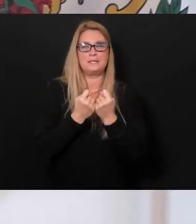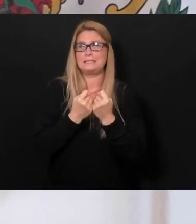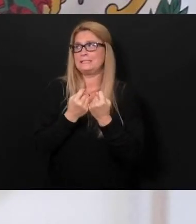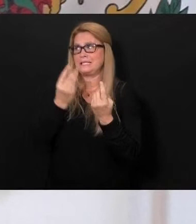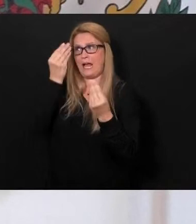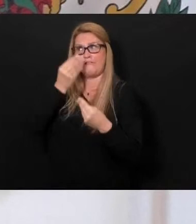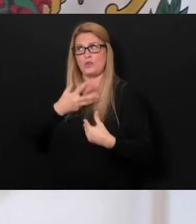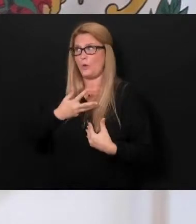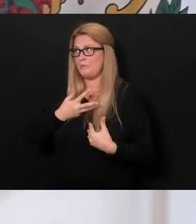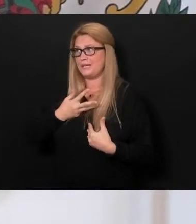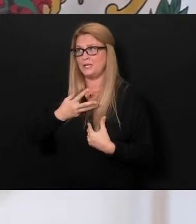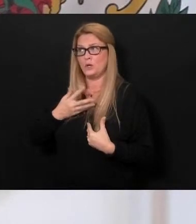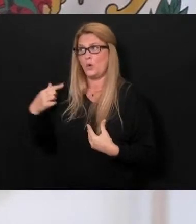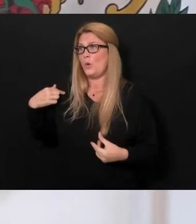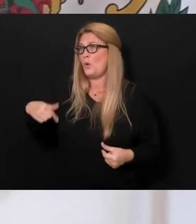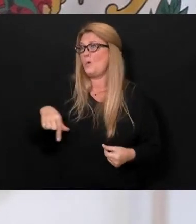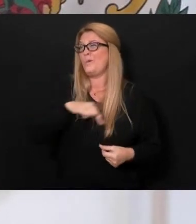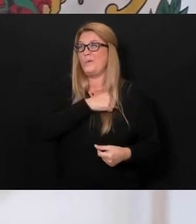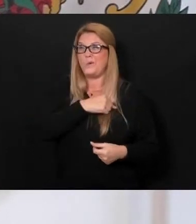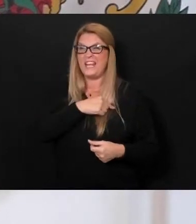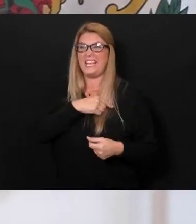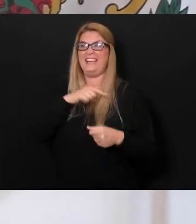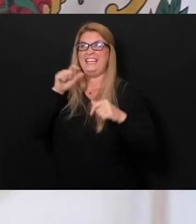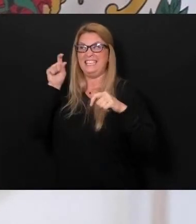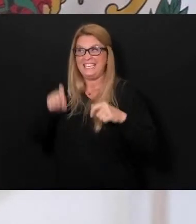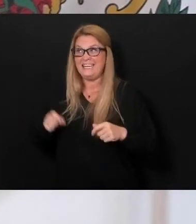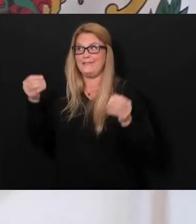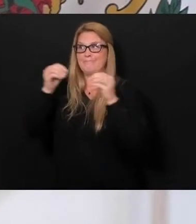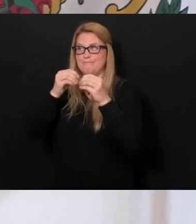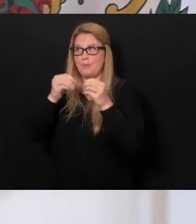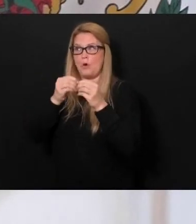unequivocally that we can get in the arms